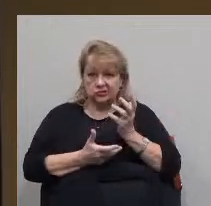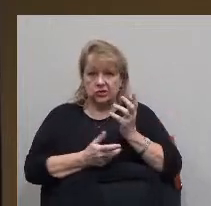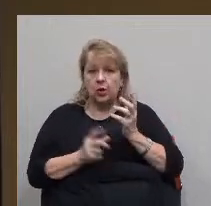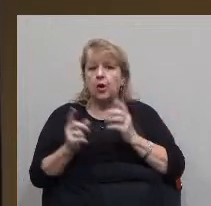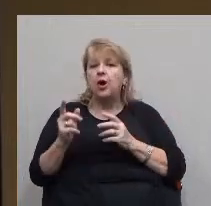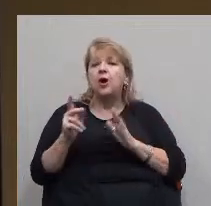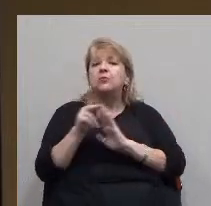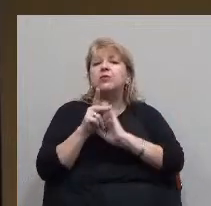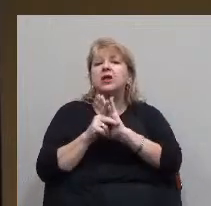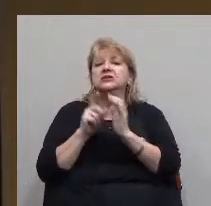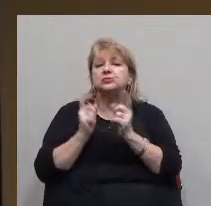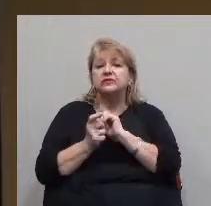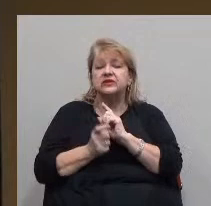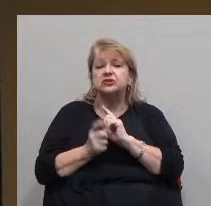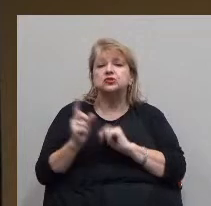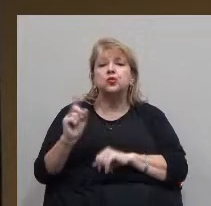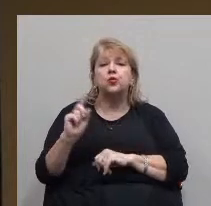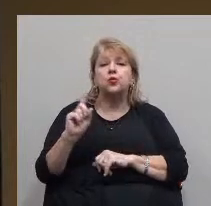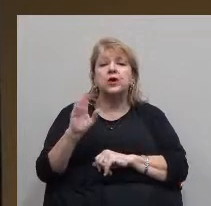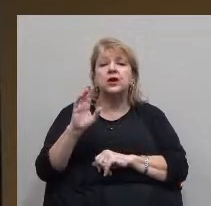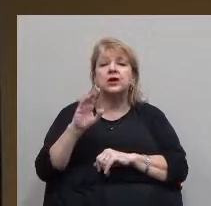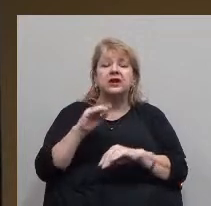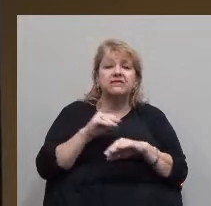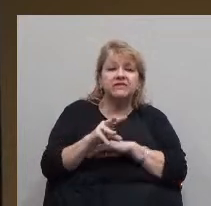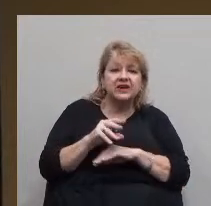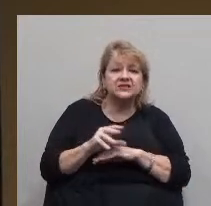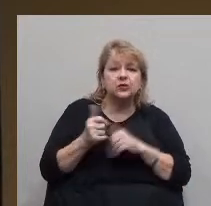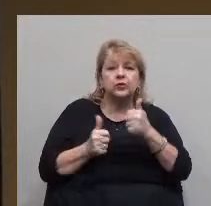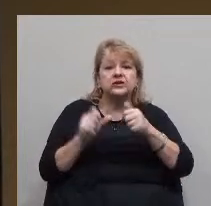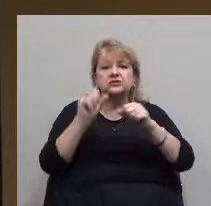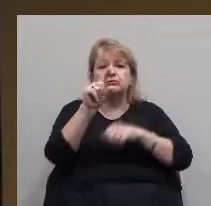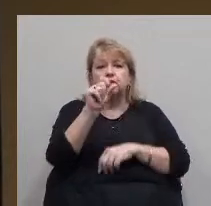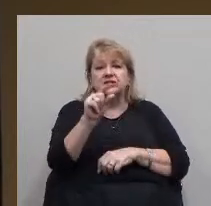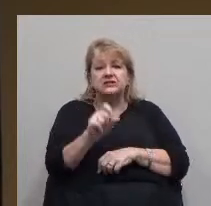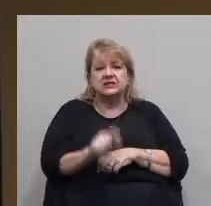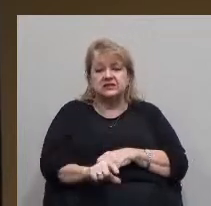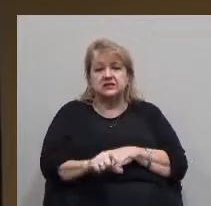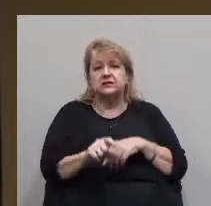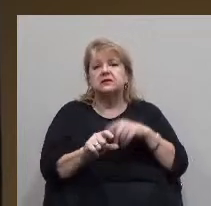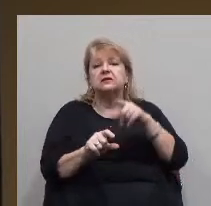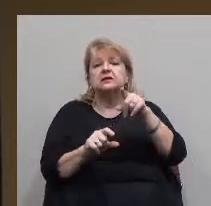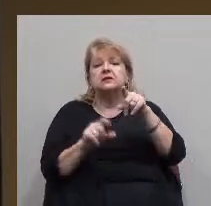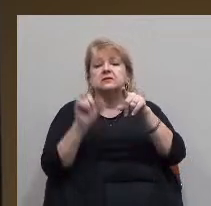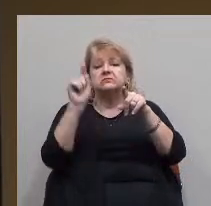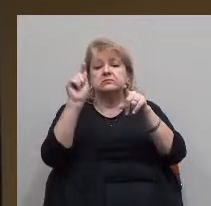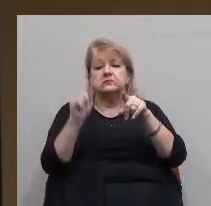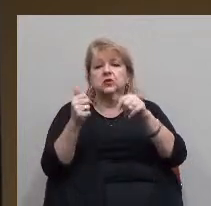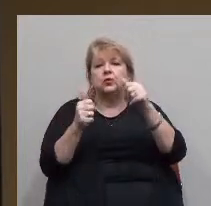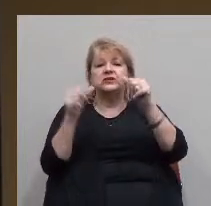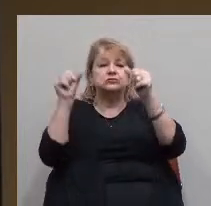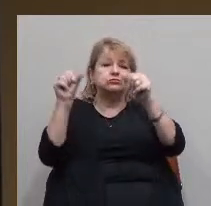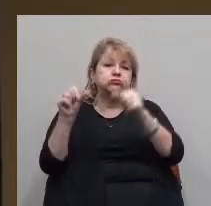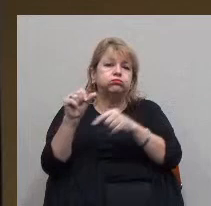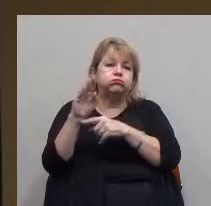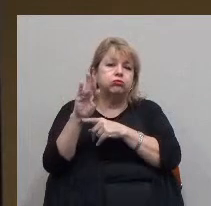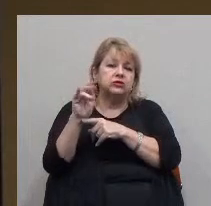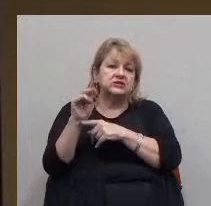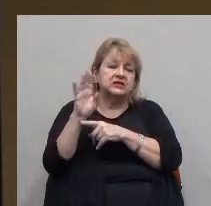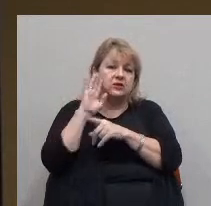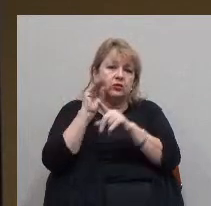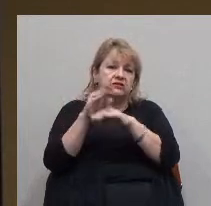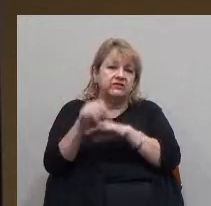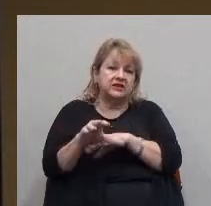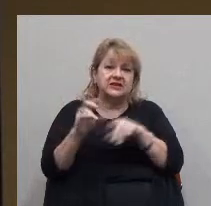will be affecting what bulletins, those type of things, so you can expect going forward. This was something